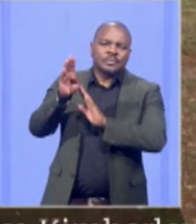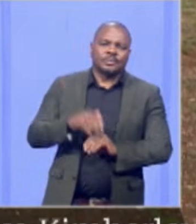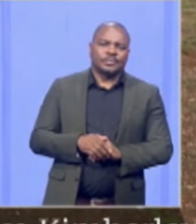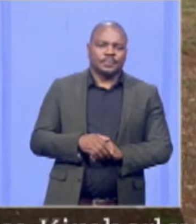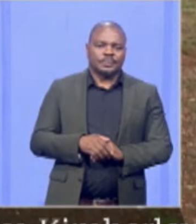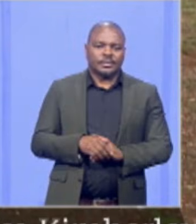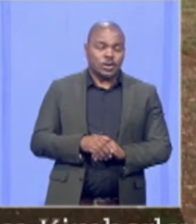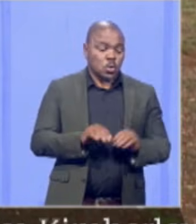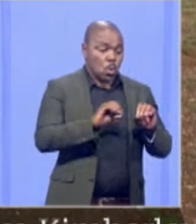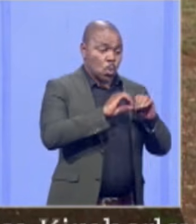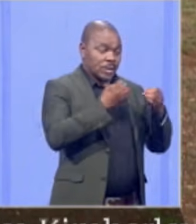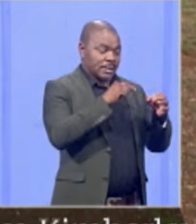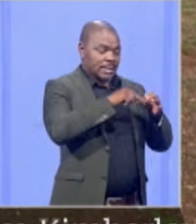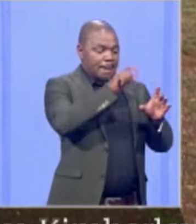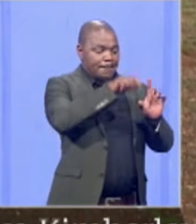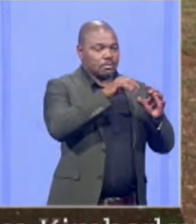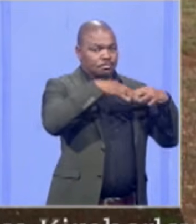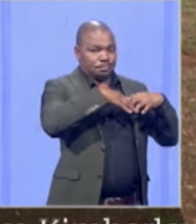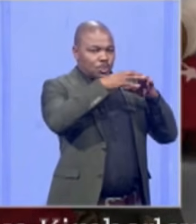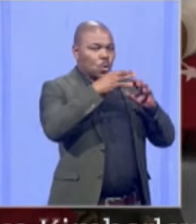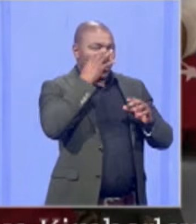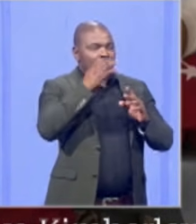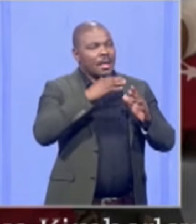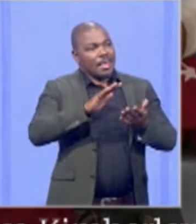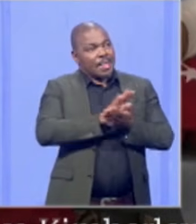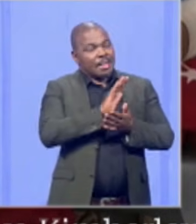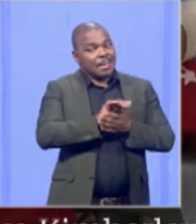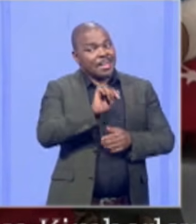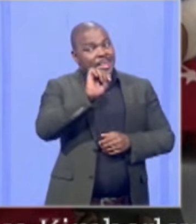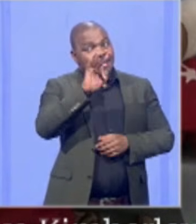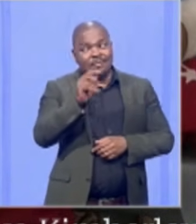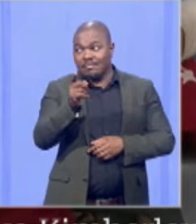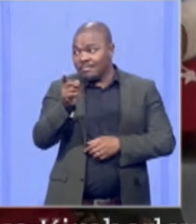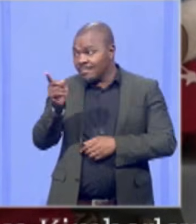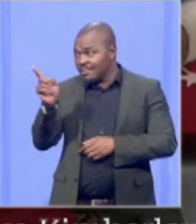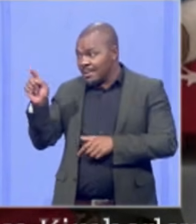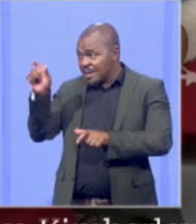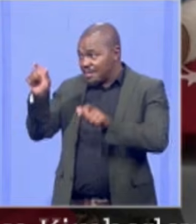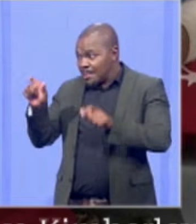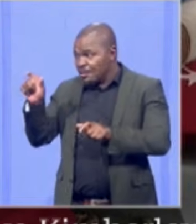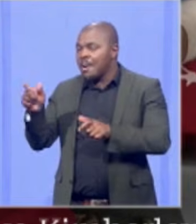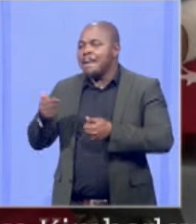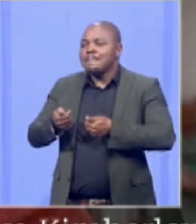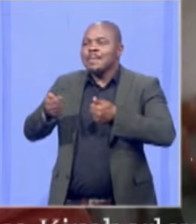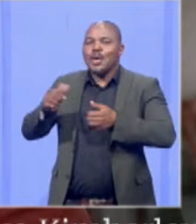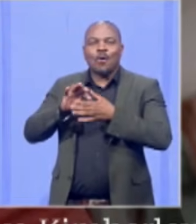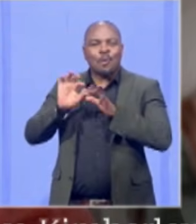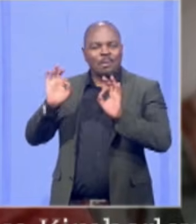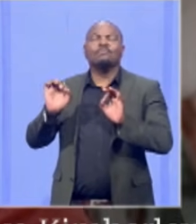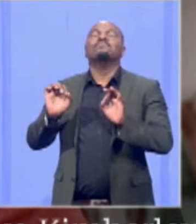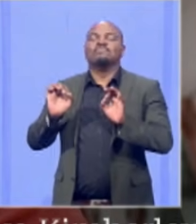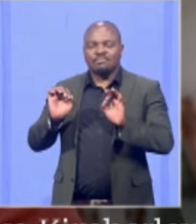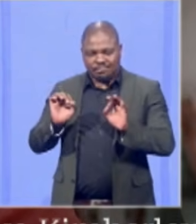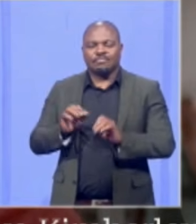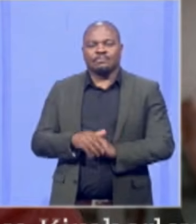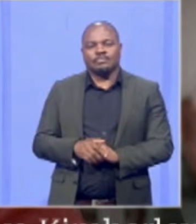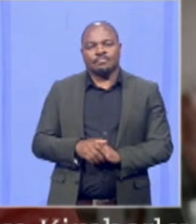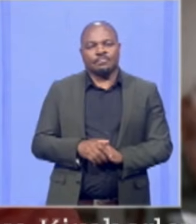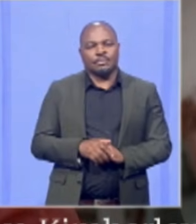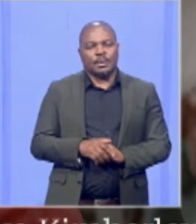wa mokgatlo o re se tlang go mothabisa ke o bona ba amehileng ba gutlela malapeng a bona. What is painful